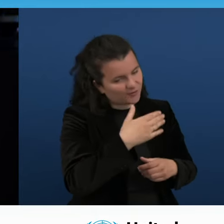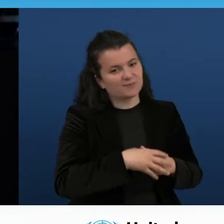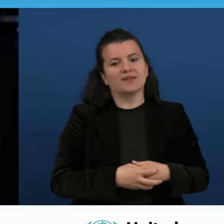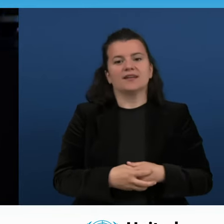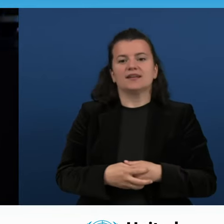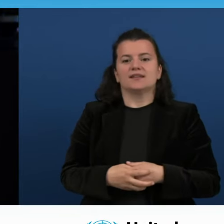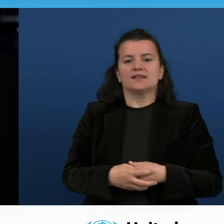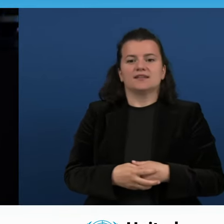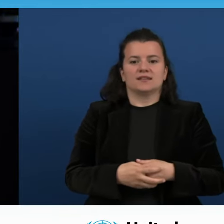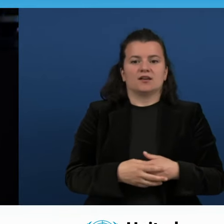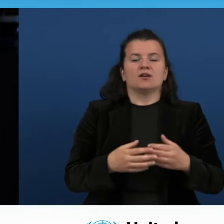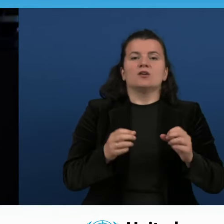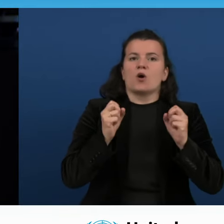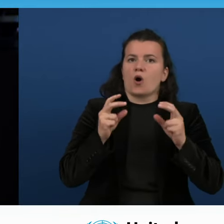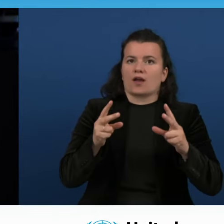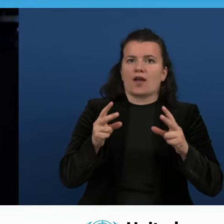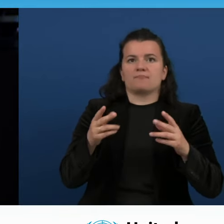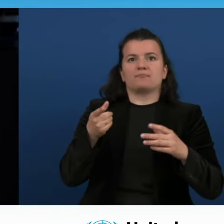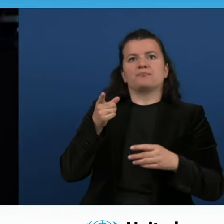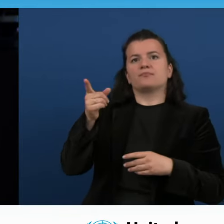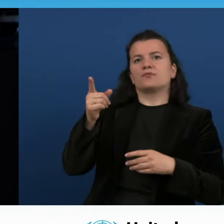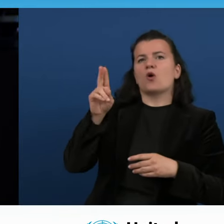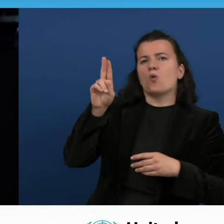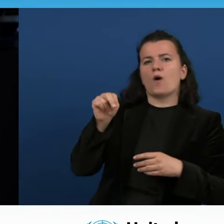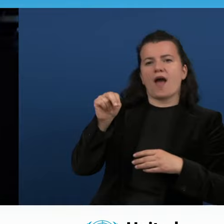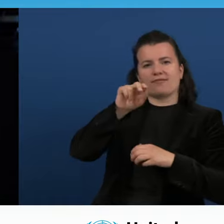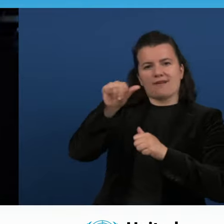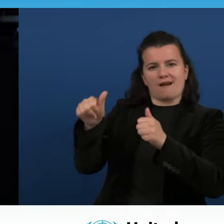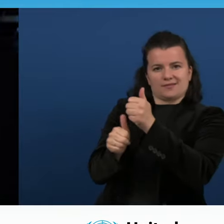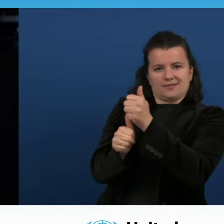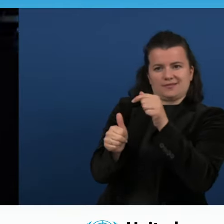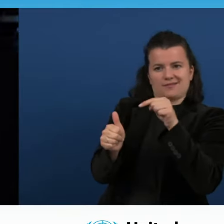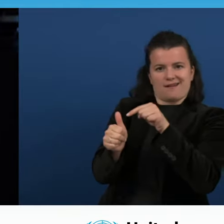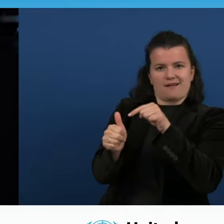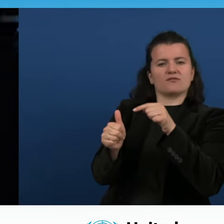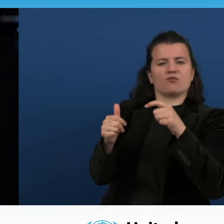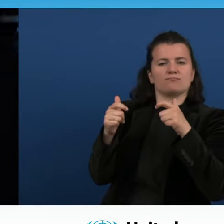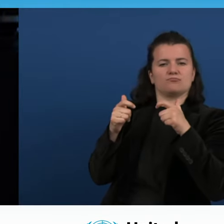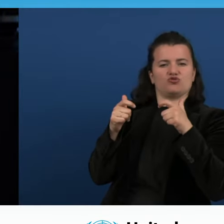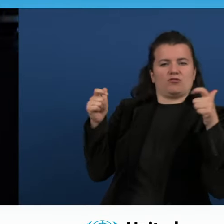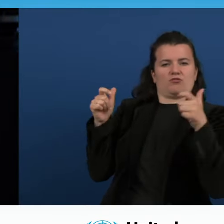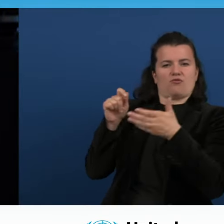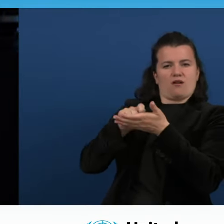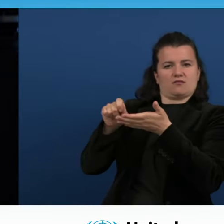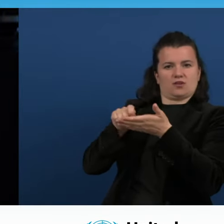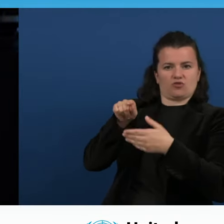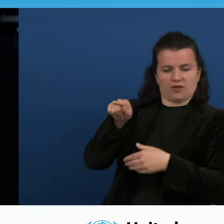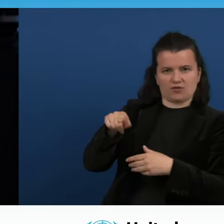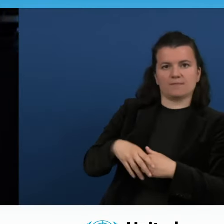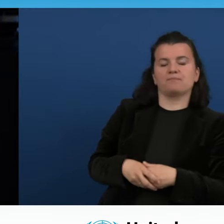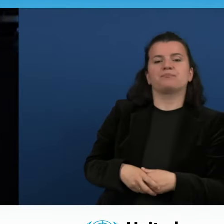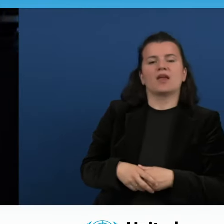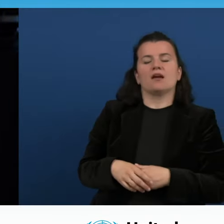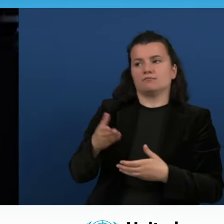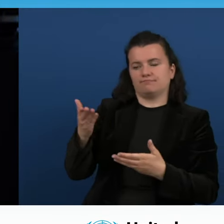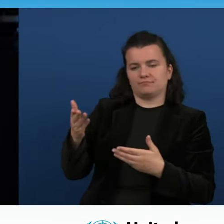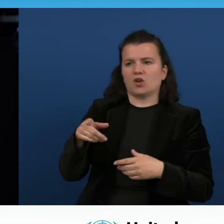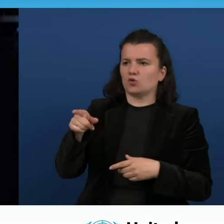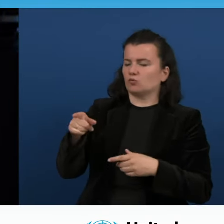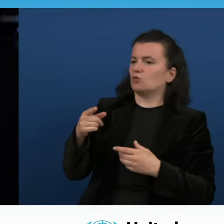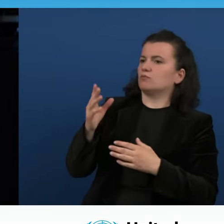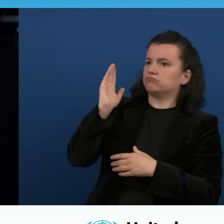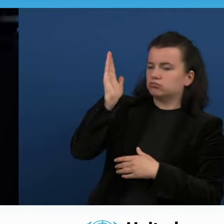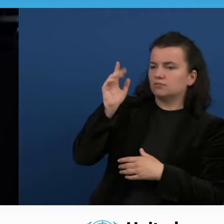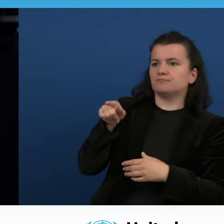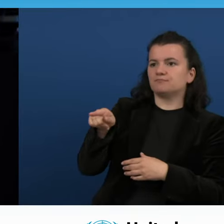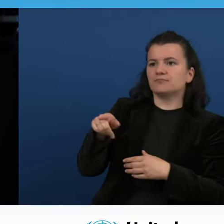Secretary General, because something that you mentioned called my attention. It's the fact that there are a lot of us here, and that's truly great, but not everyone is able to be